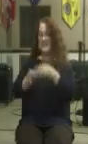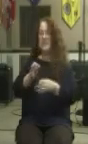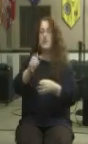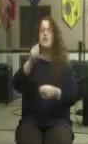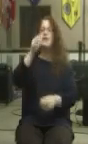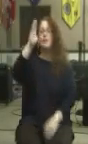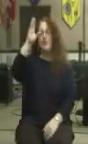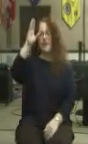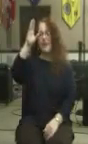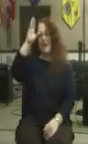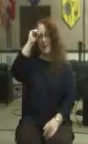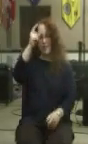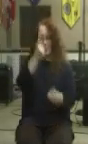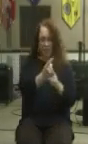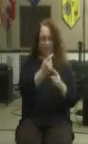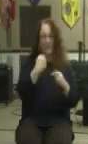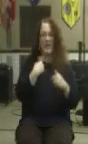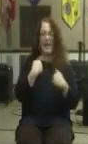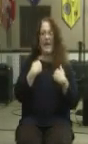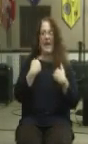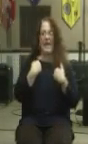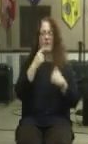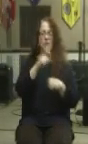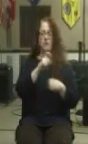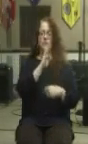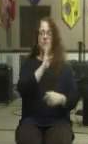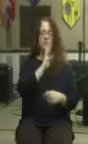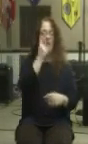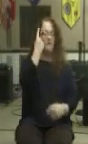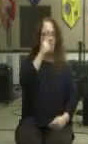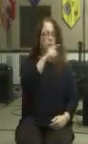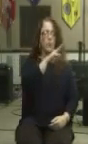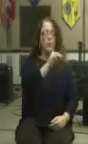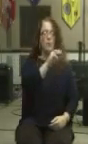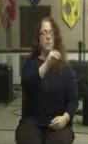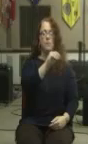But instead, his brother had to be his mouthpiece.